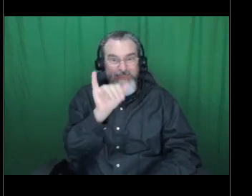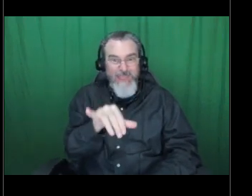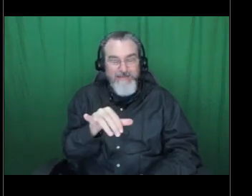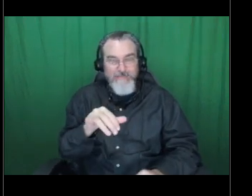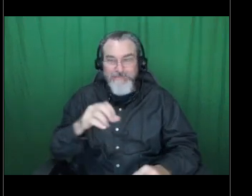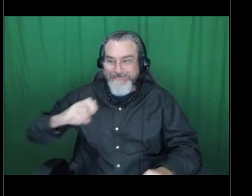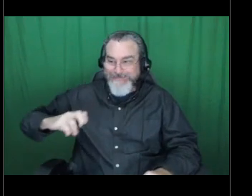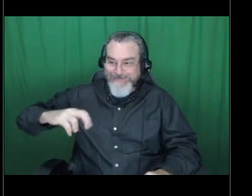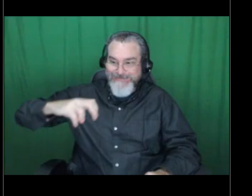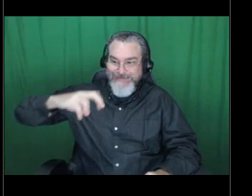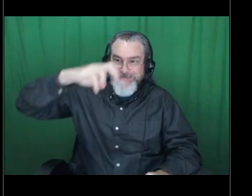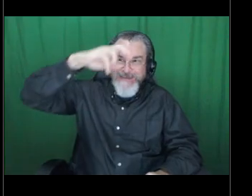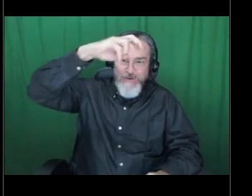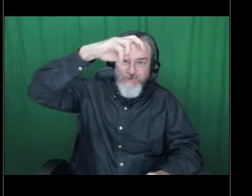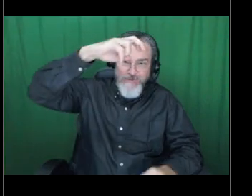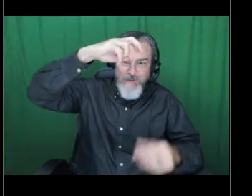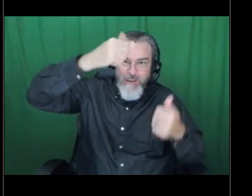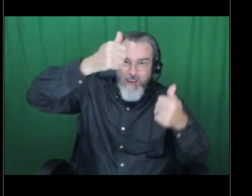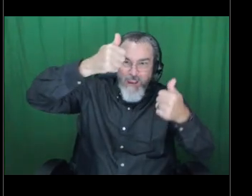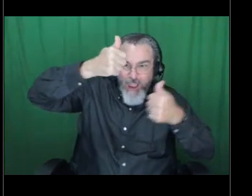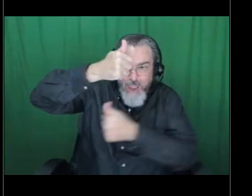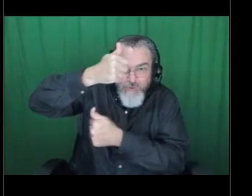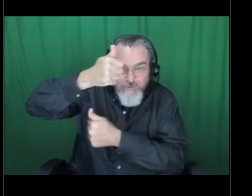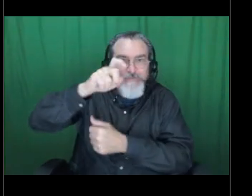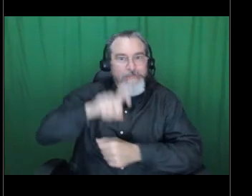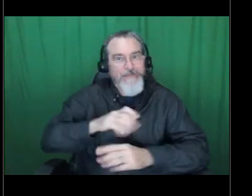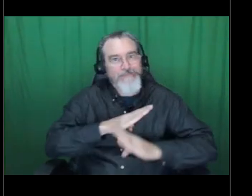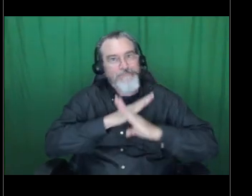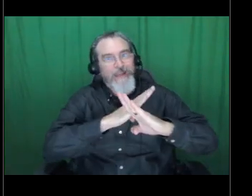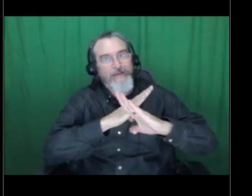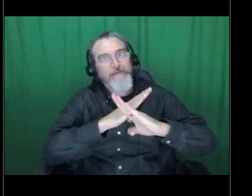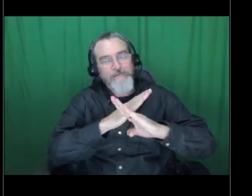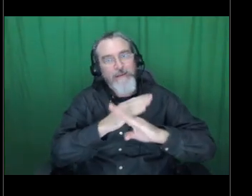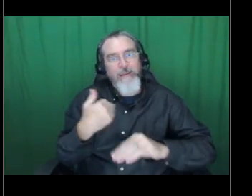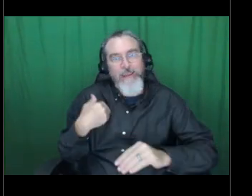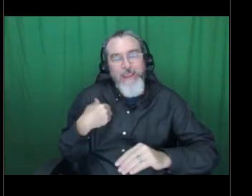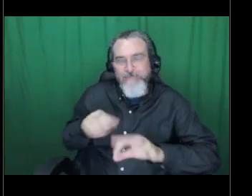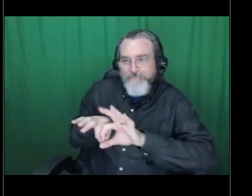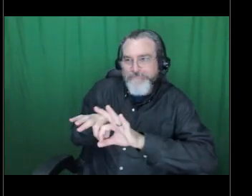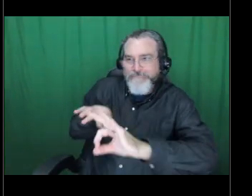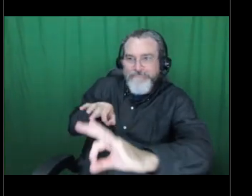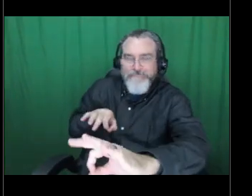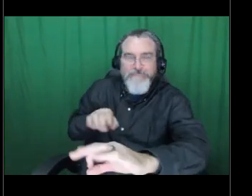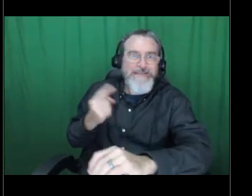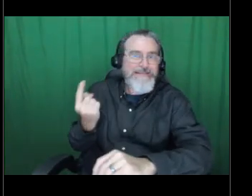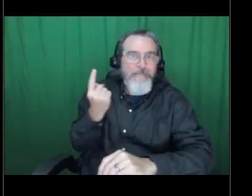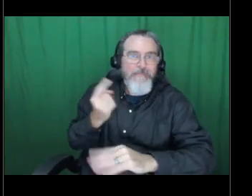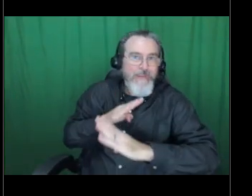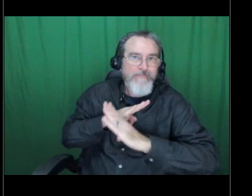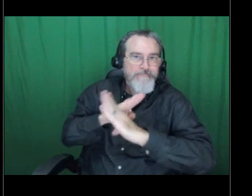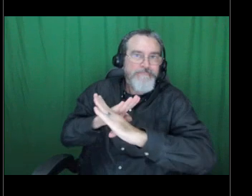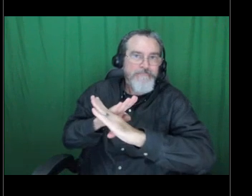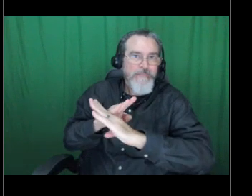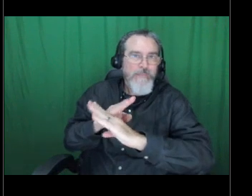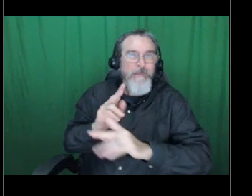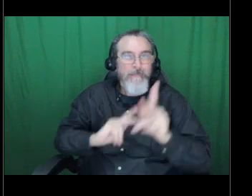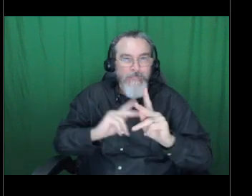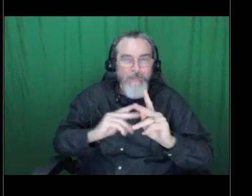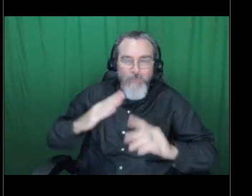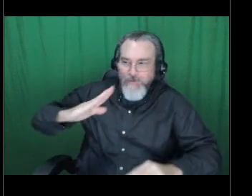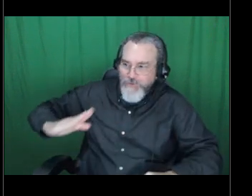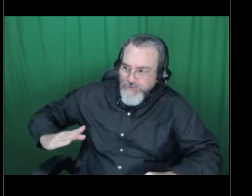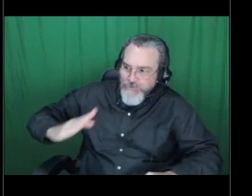from cross traffic by a guardrail or other barrier with its leading edge